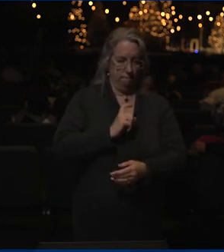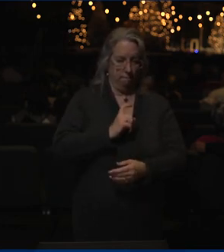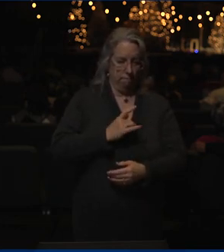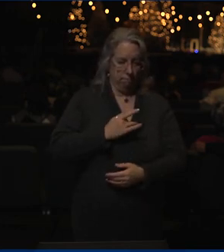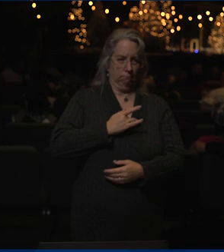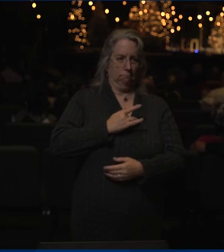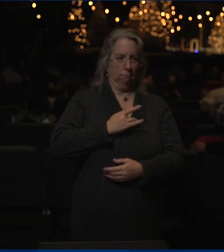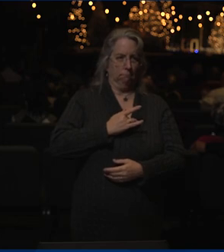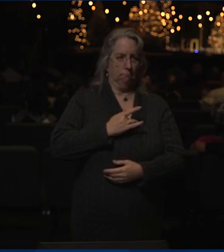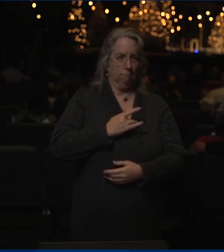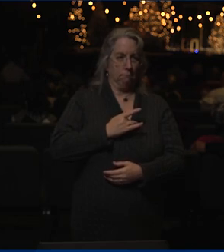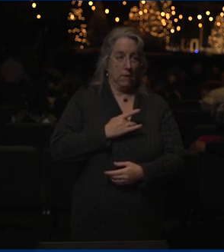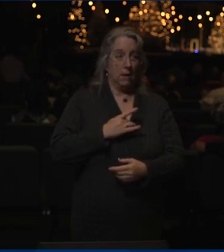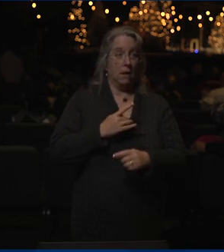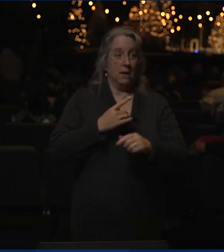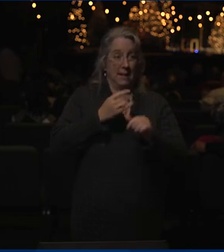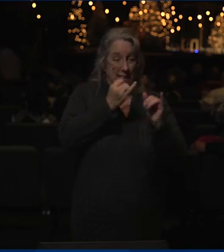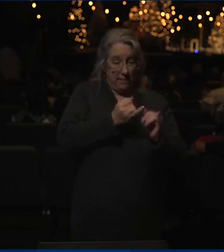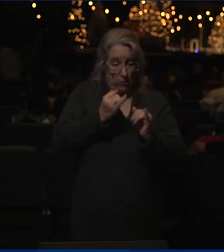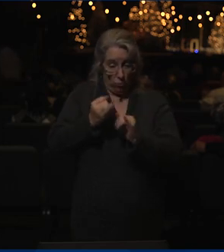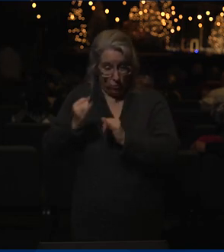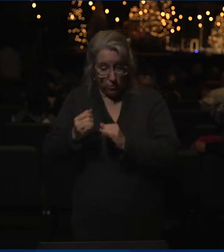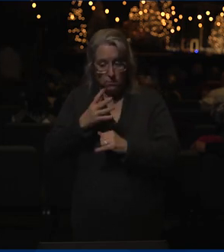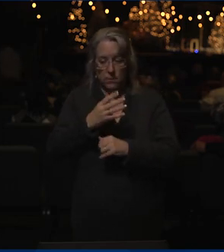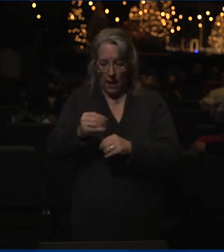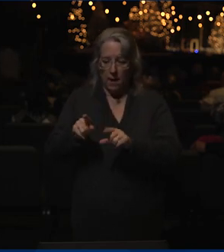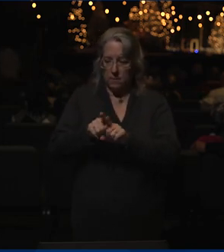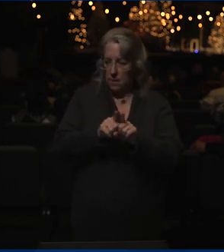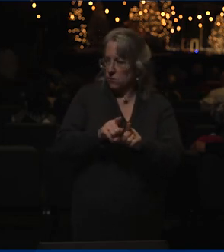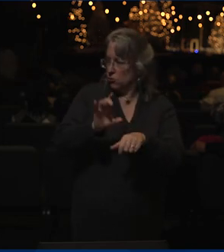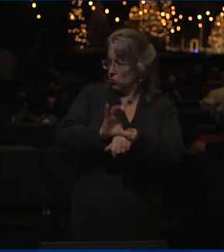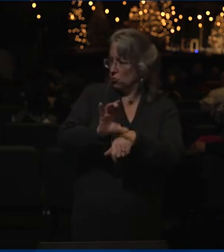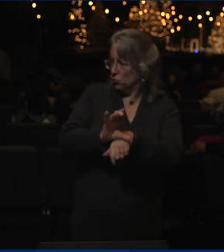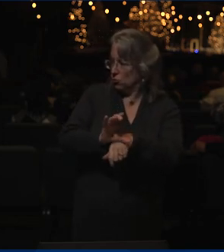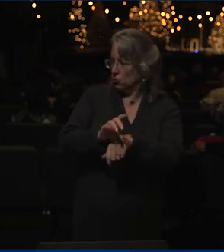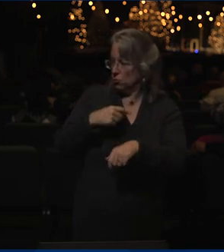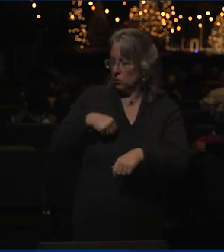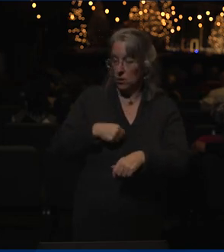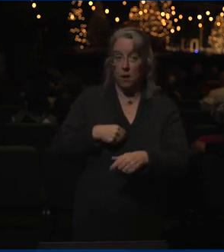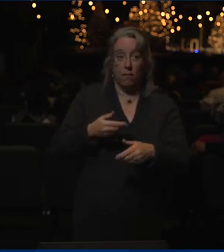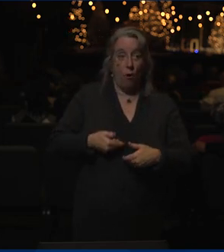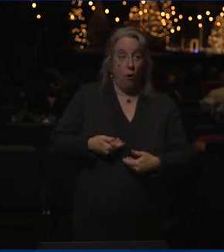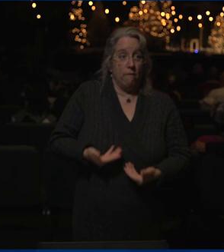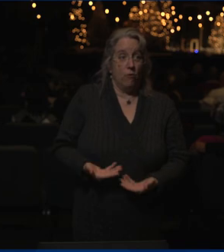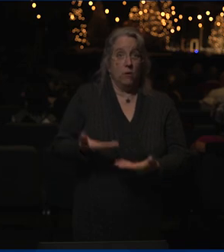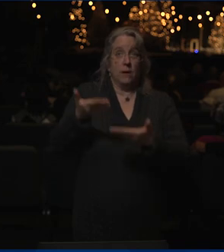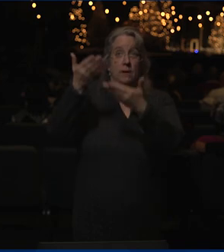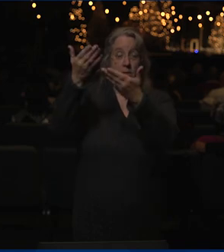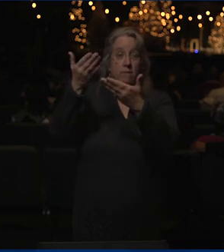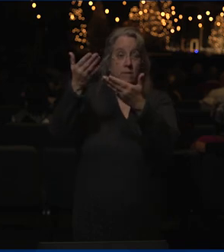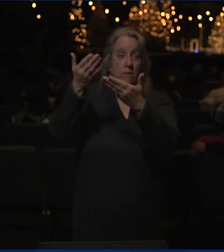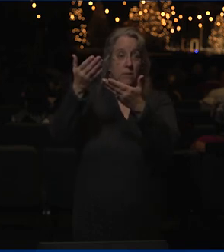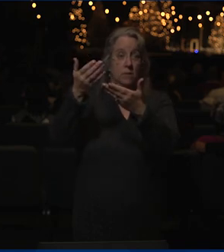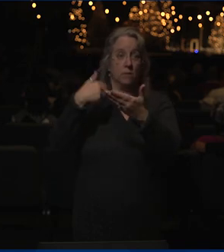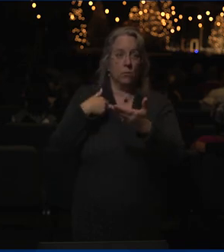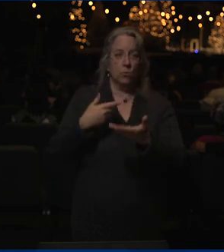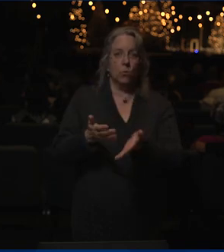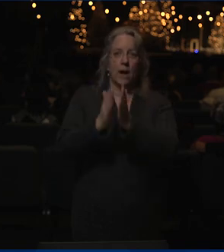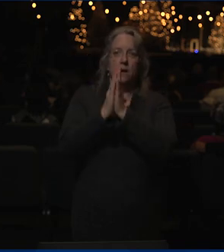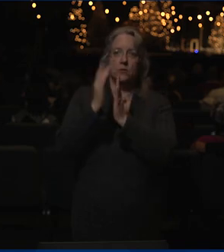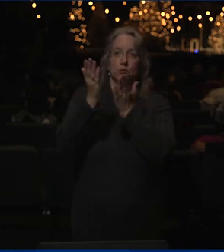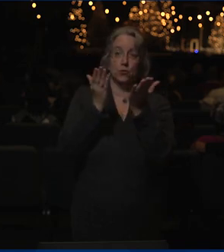a church, as a body. We lift this offering to you. May you use it to serve your people in a way that is honoring to